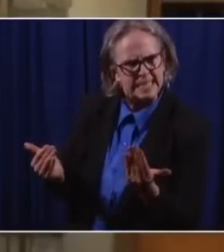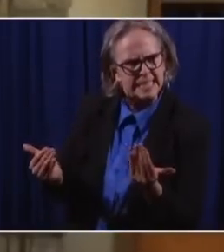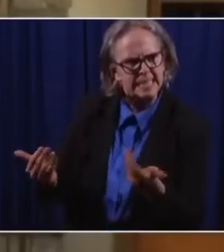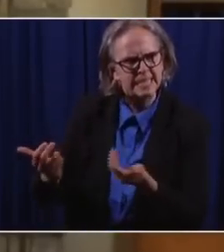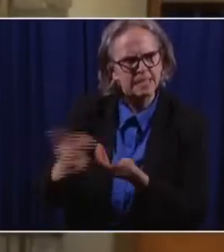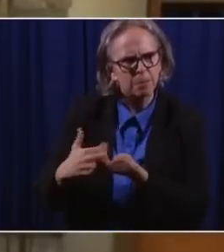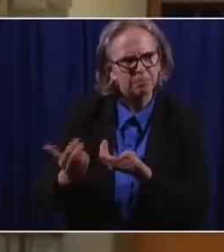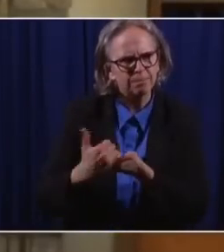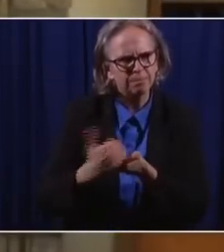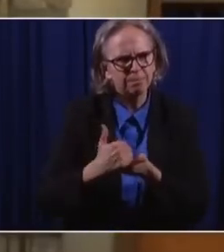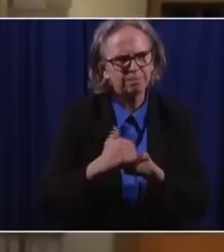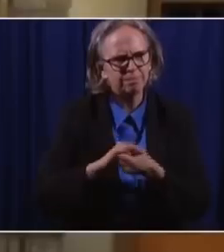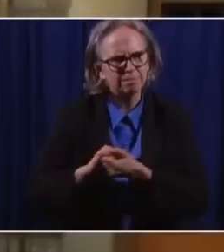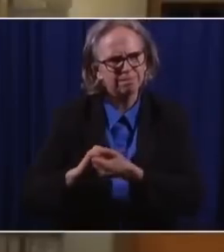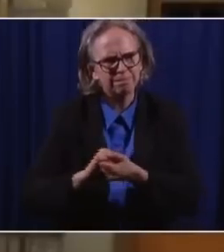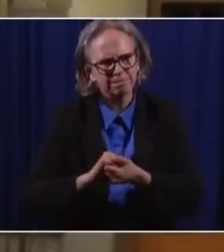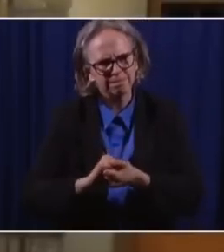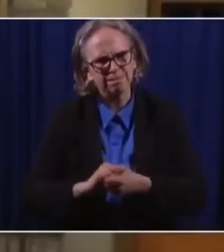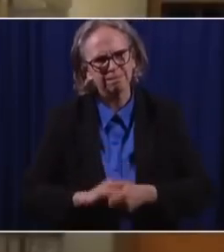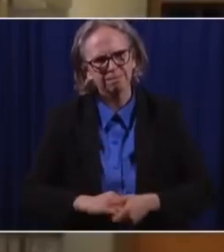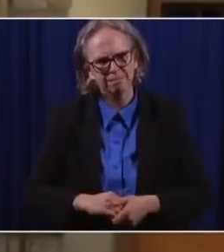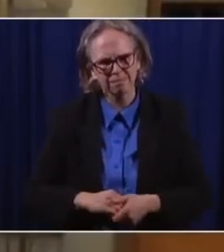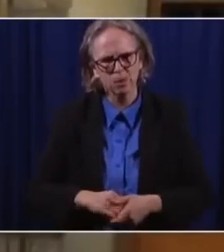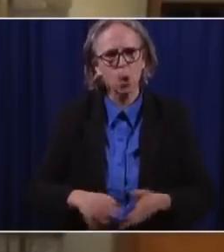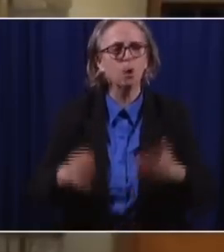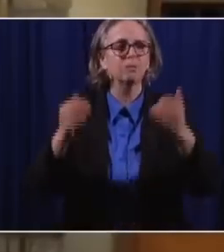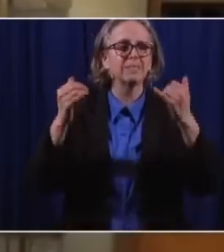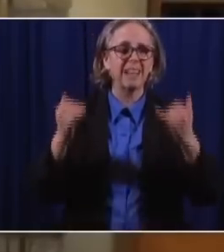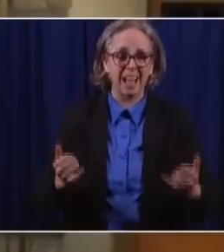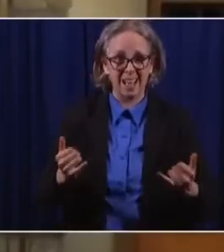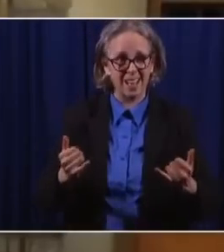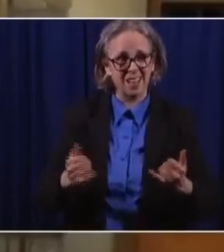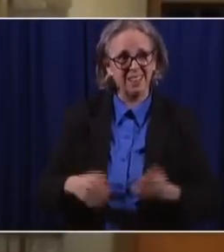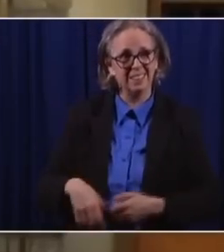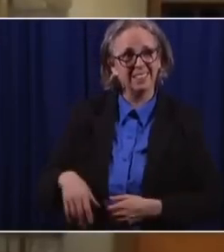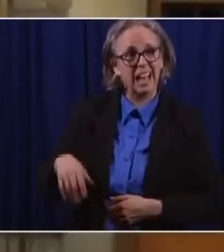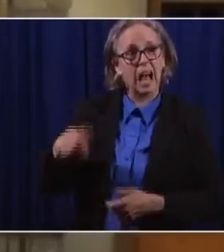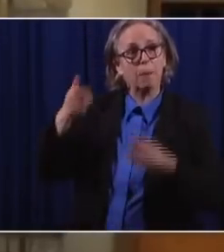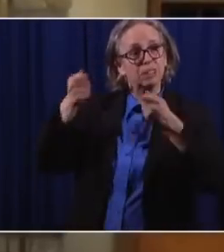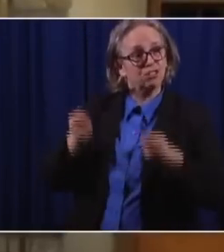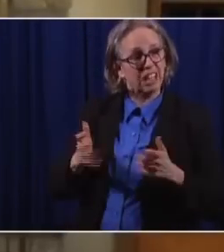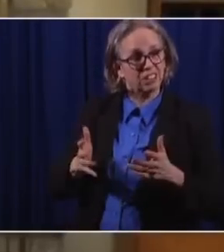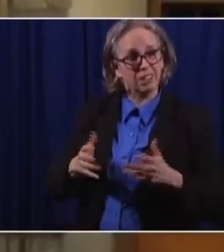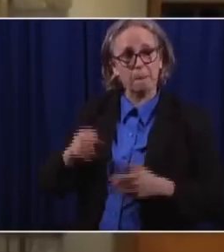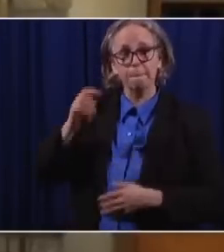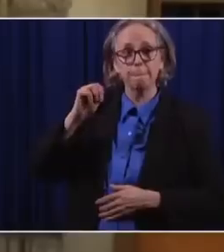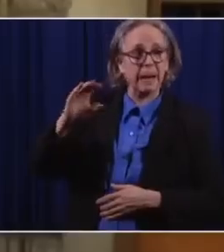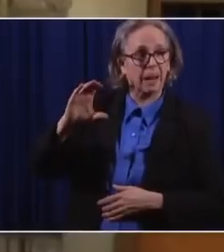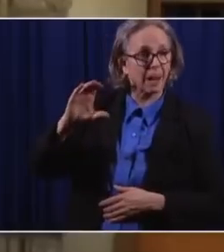I want to now bring in Administrator Stephanie McLeod, who will head up our health department.